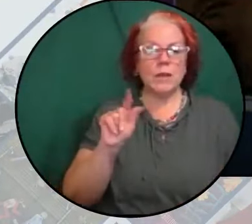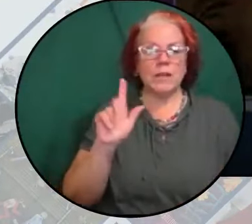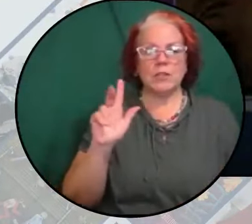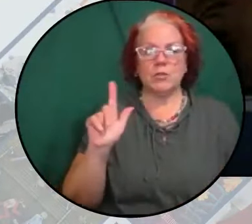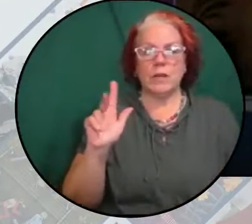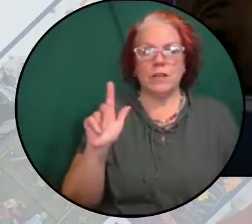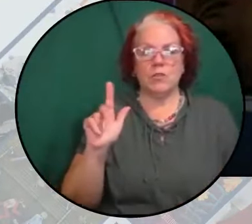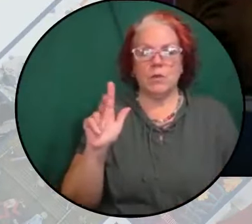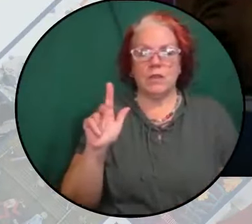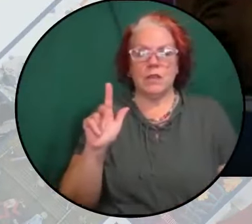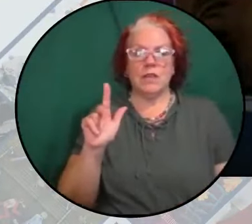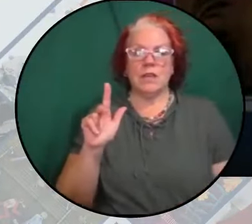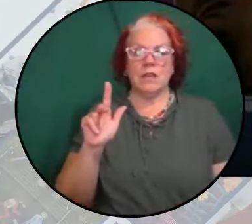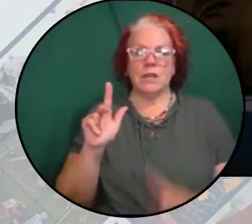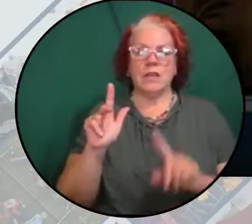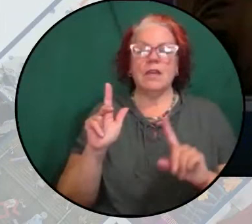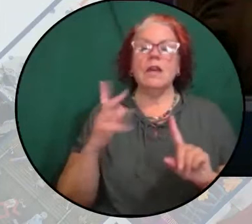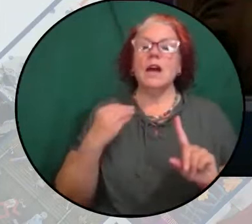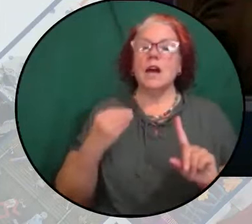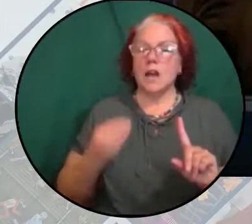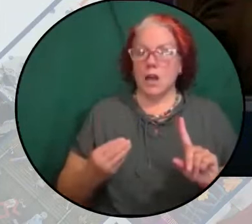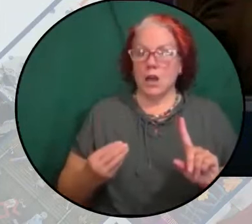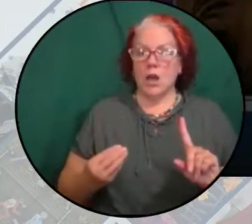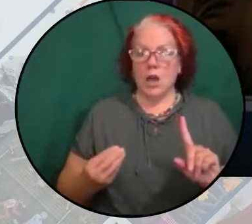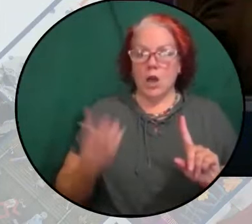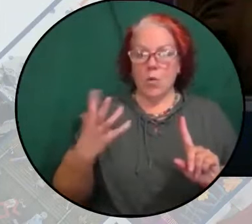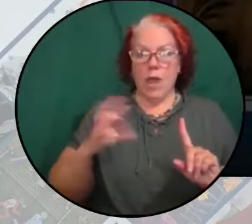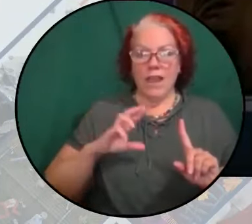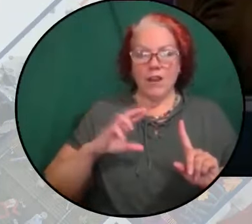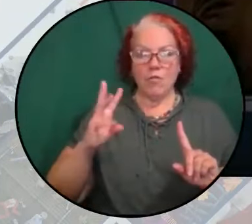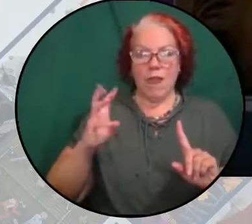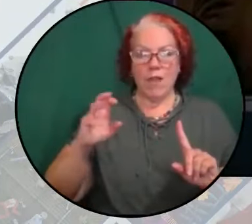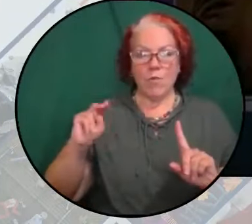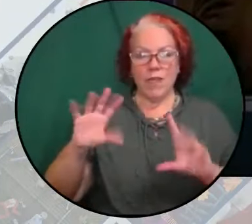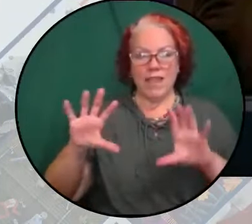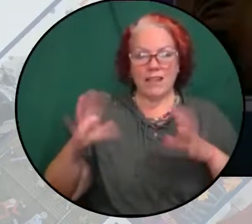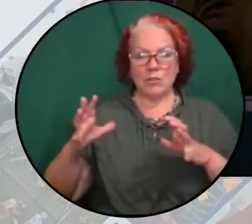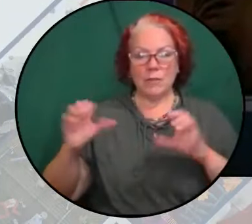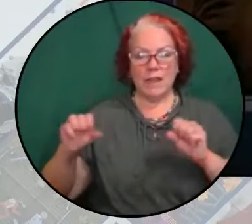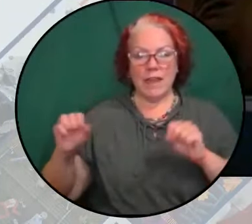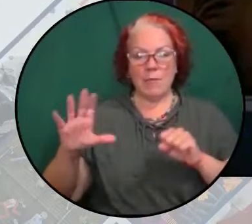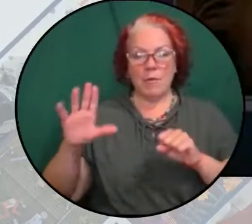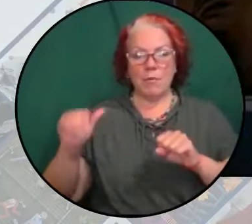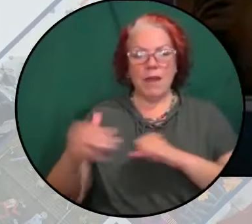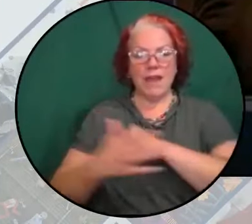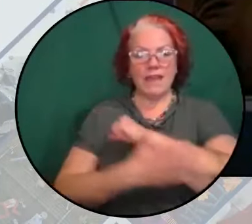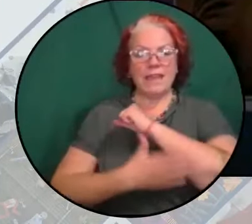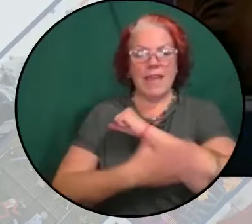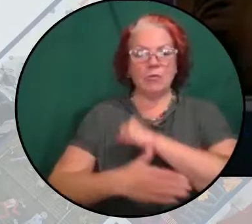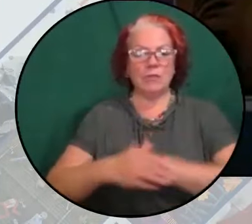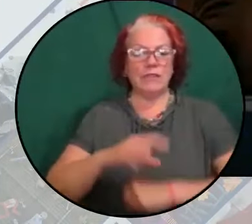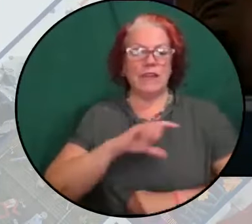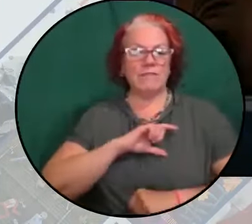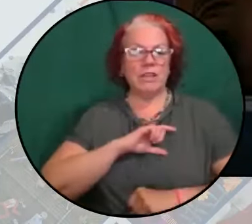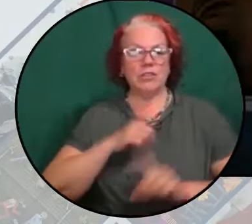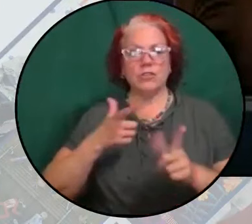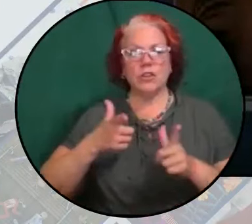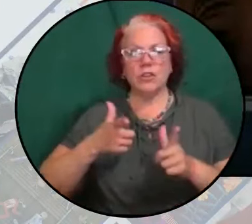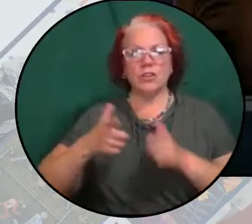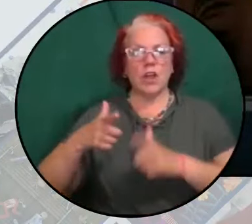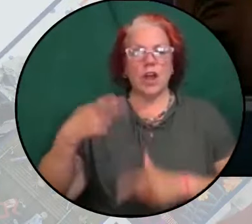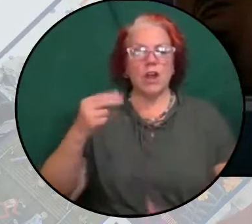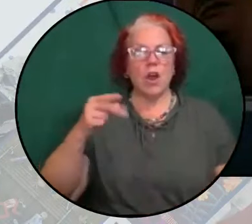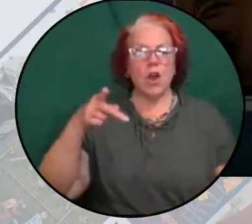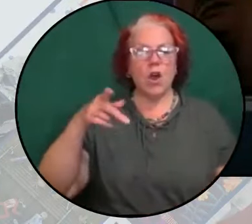2023 a white a white right-wing extremists enabled by County officials shot Hopi